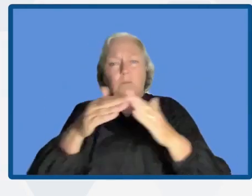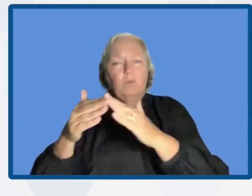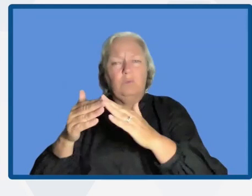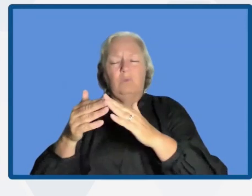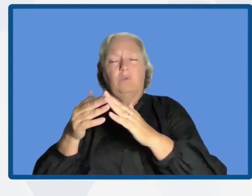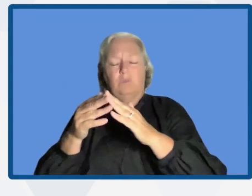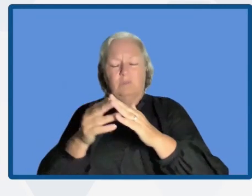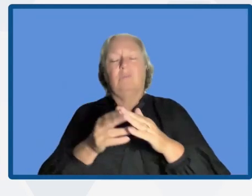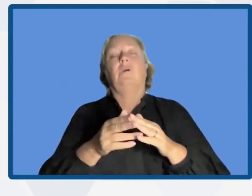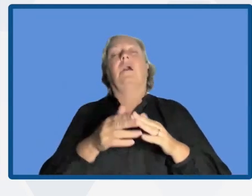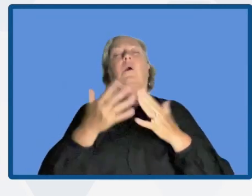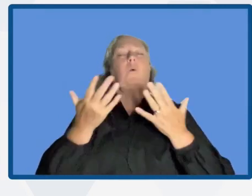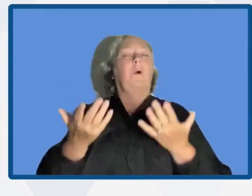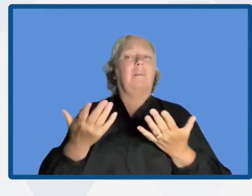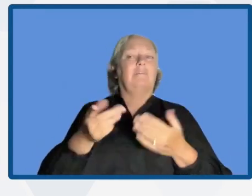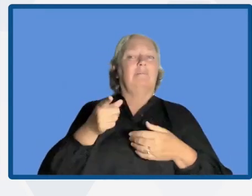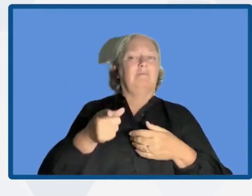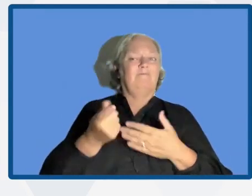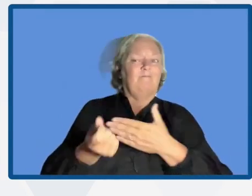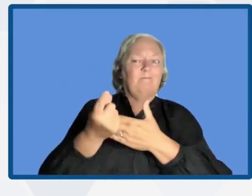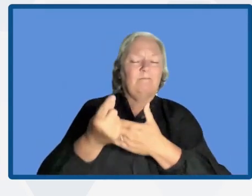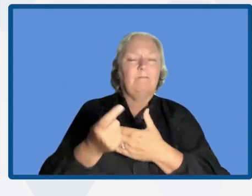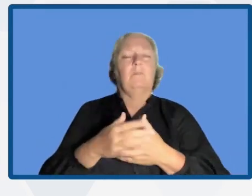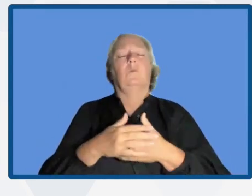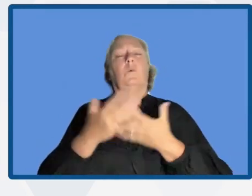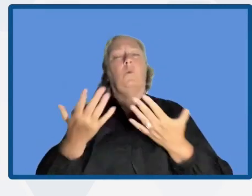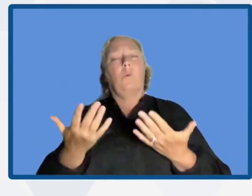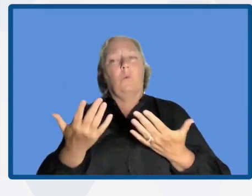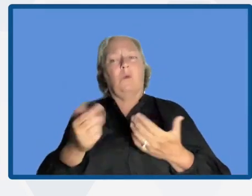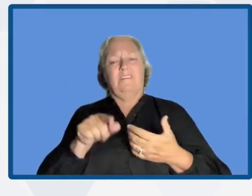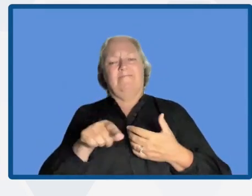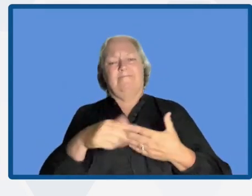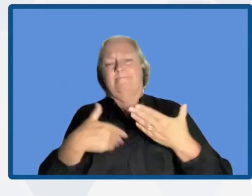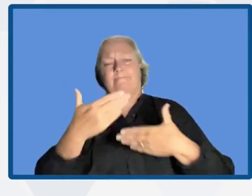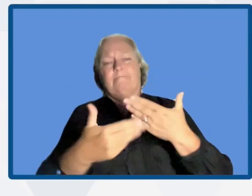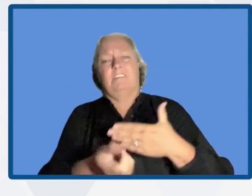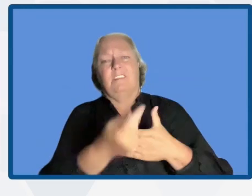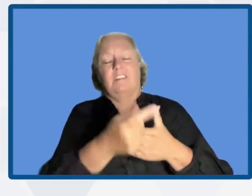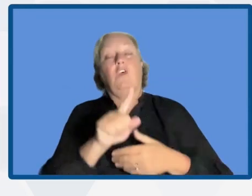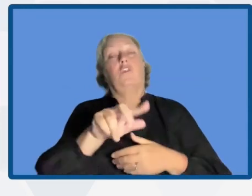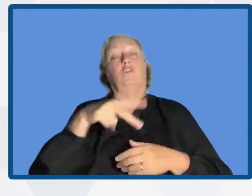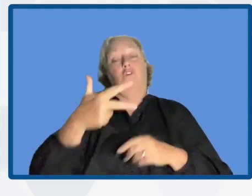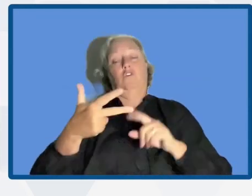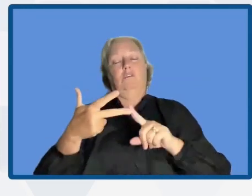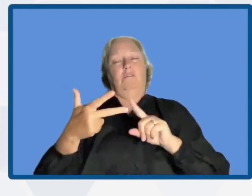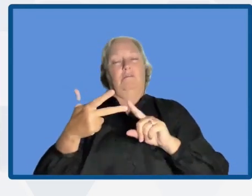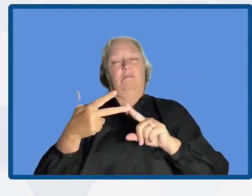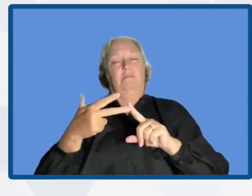immediate occurrence of an event or the materialization of an event. And the third component is a system,